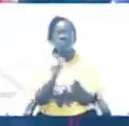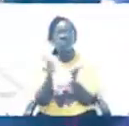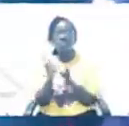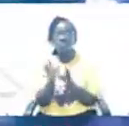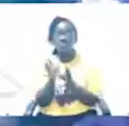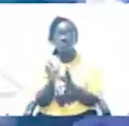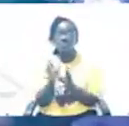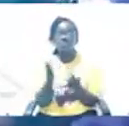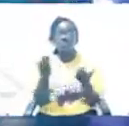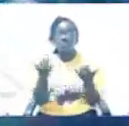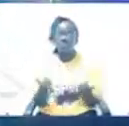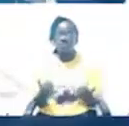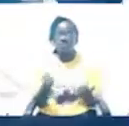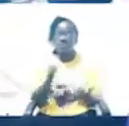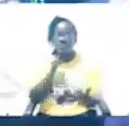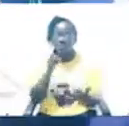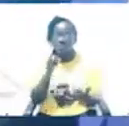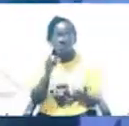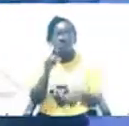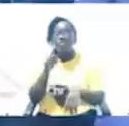Tonight is a night of resurrection.